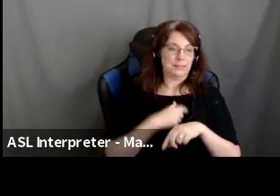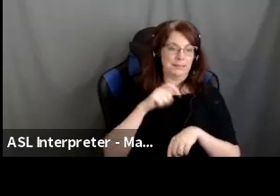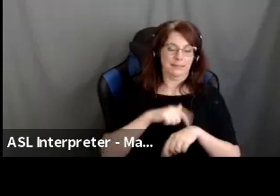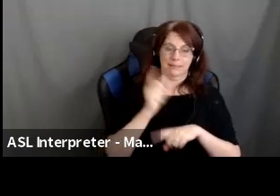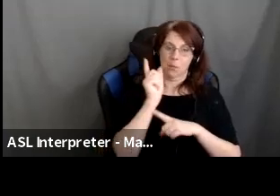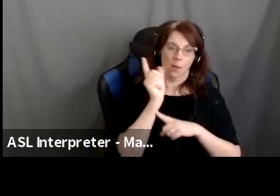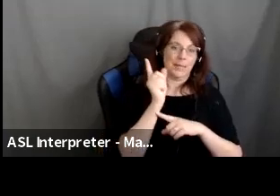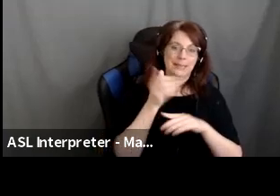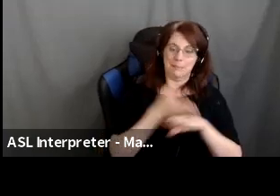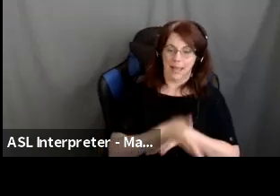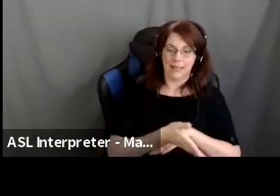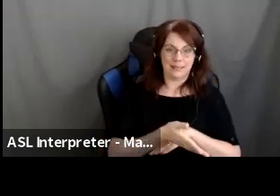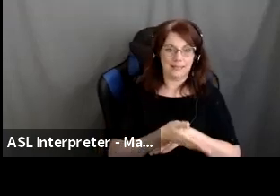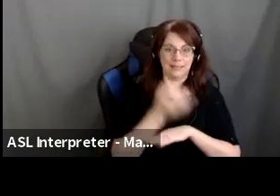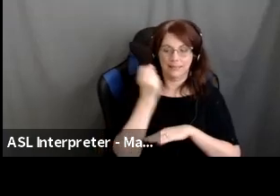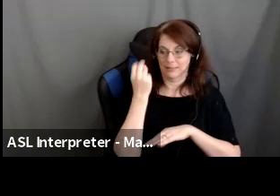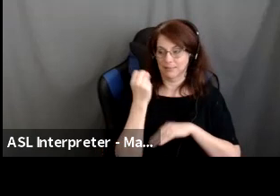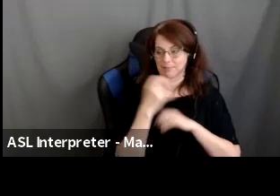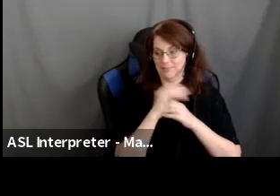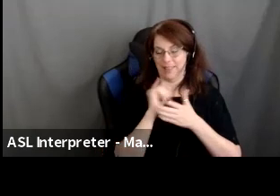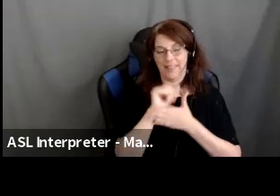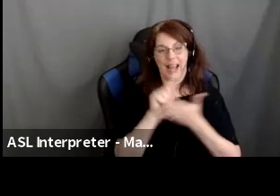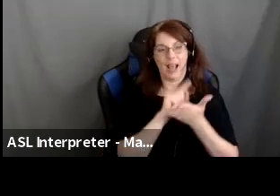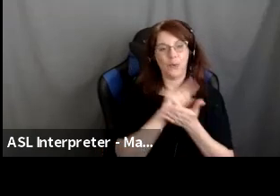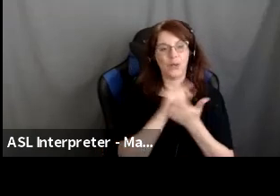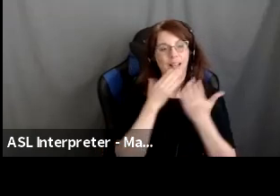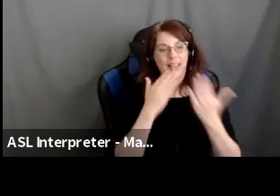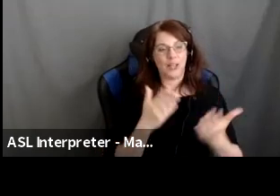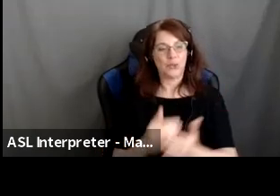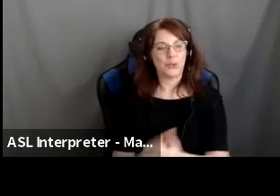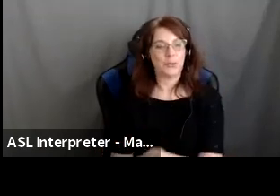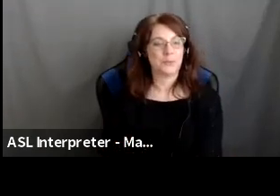minute past the hour. Thank you all.